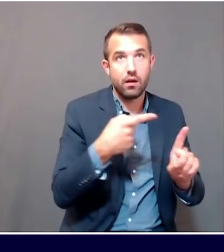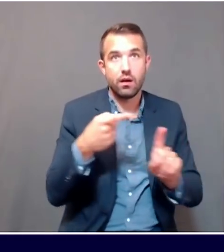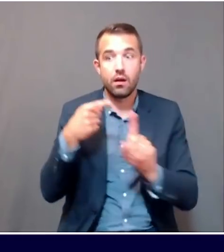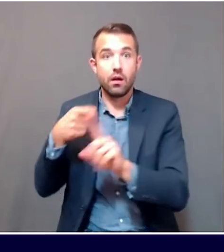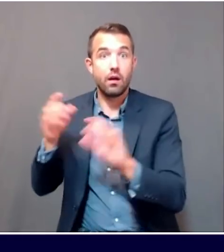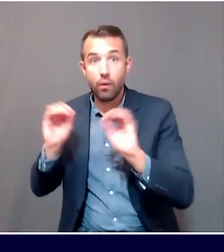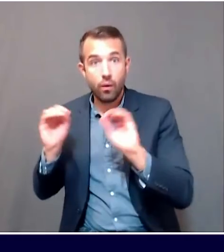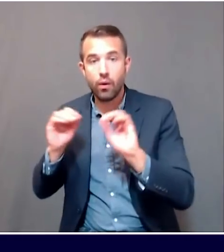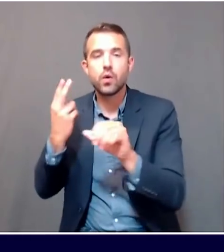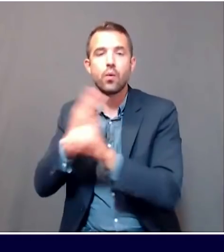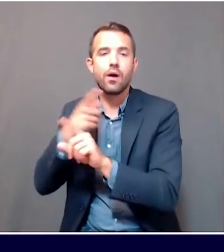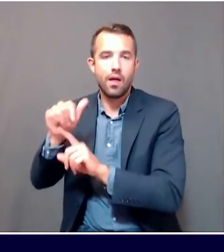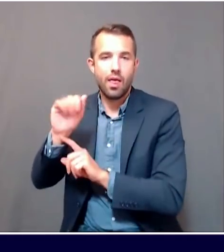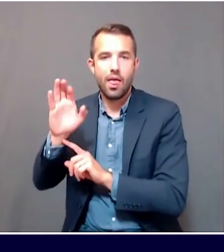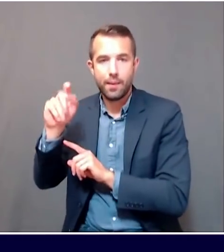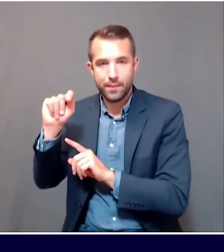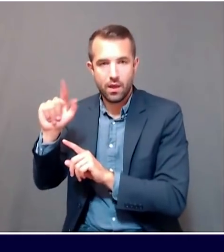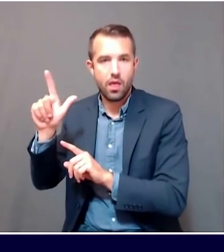FDA.